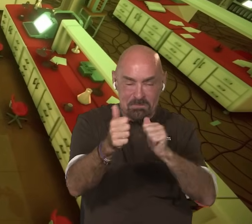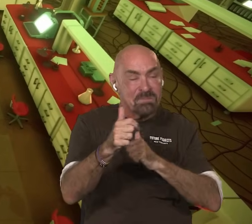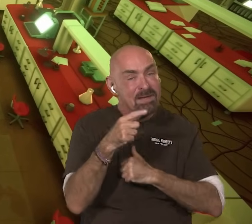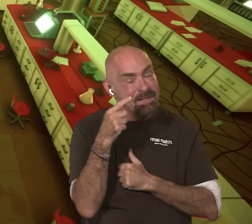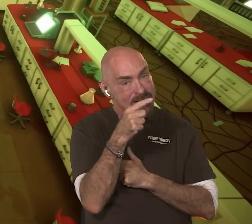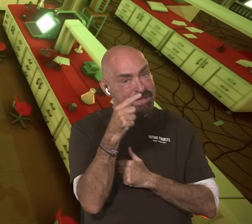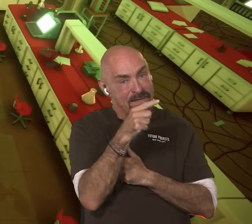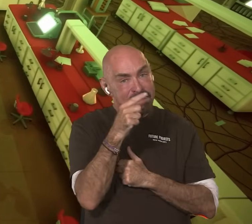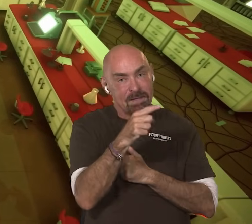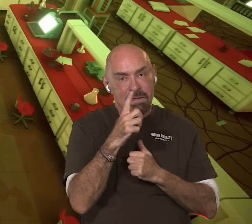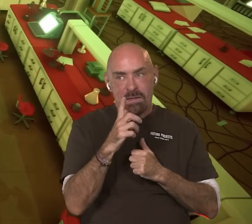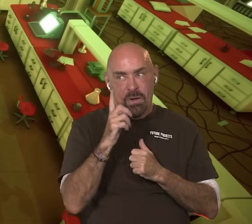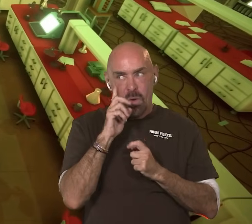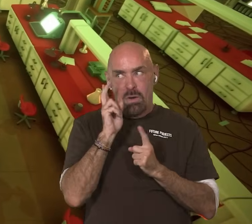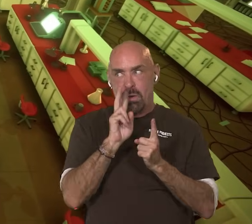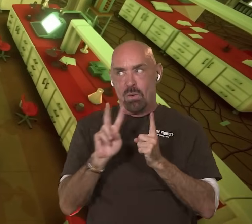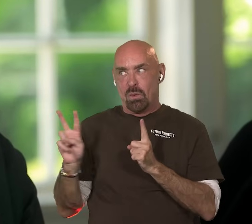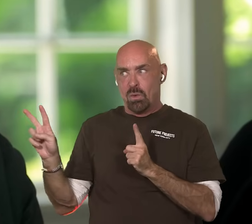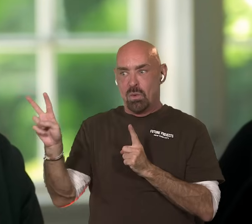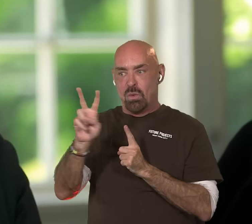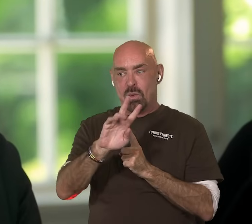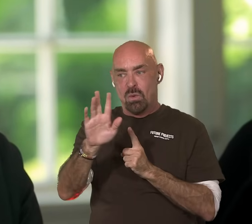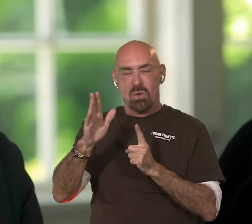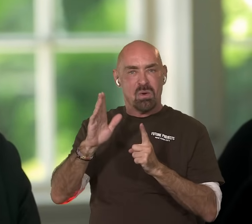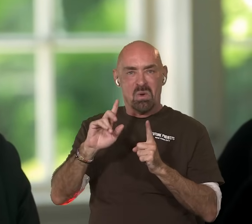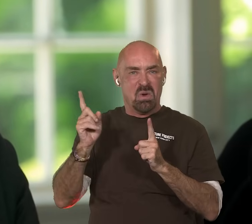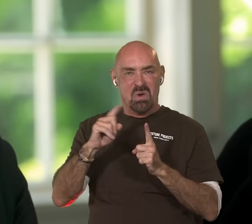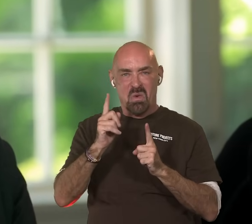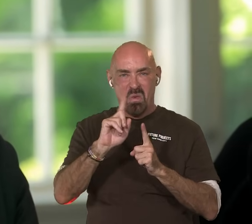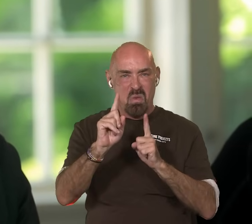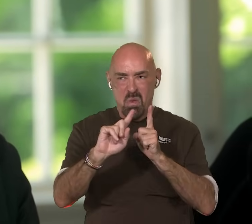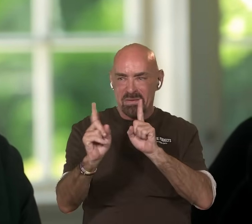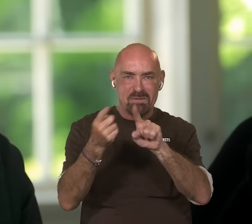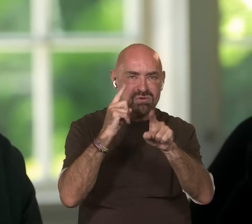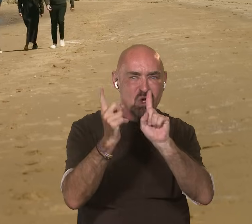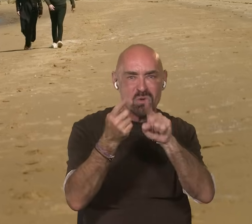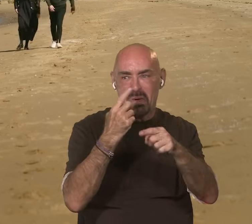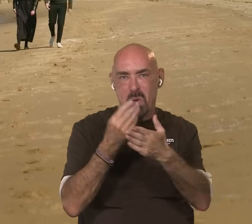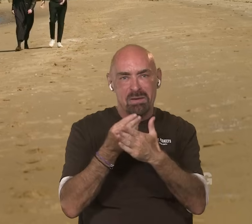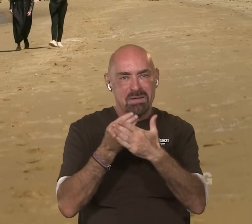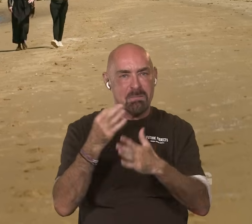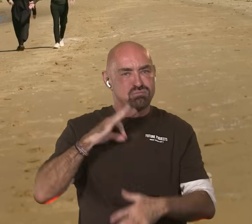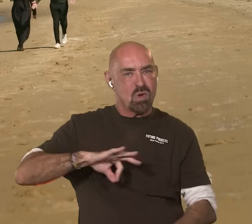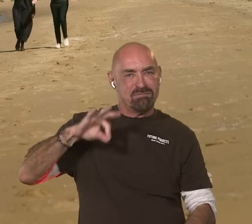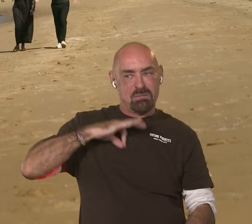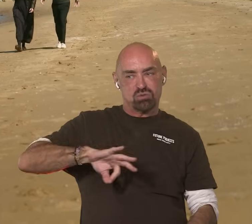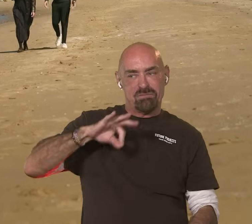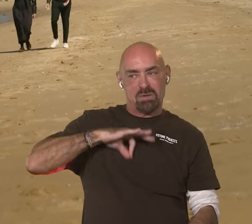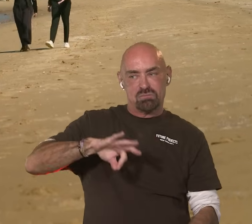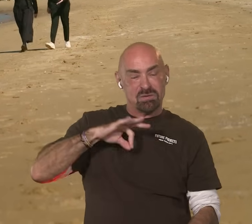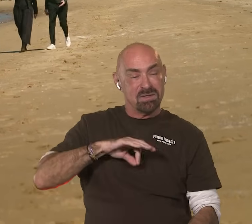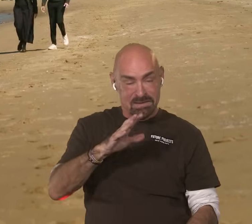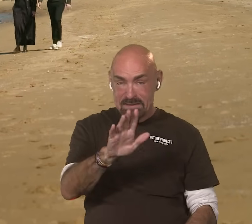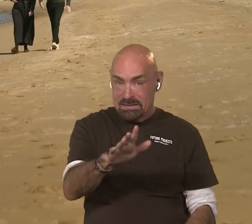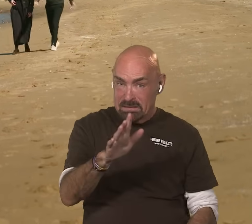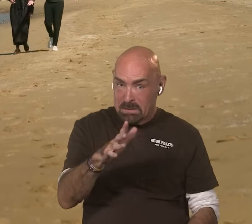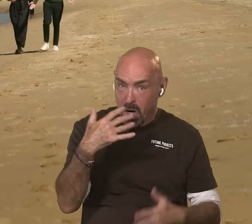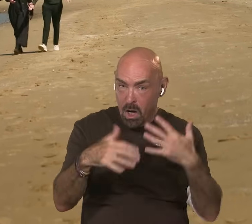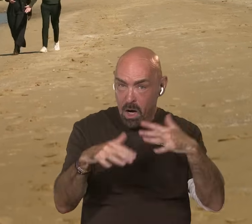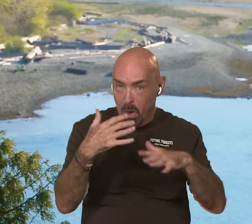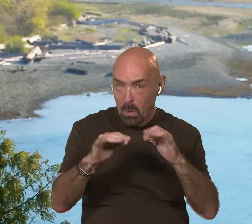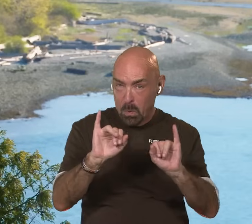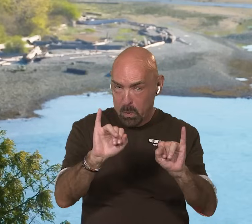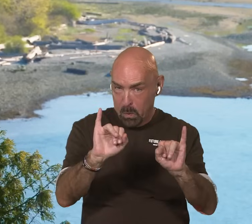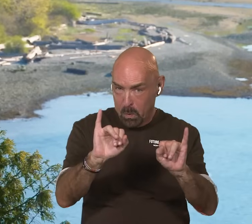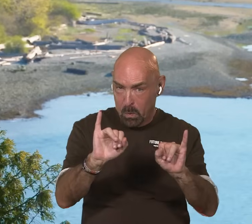just looking at the industry around us, where all the goals are just like, what are the returns for the next quarter? We see the harm that is caused